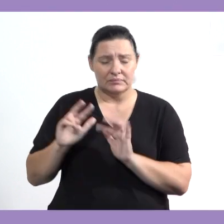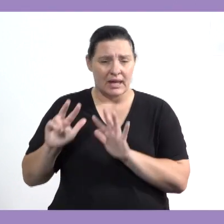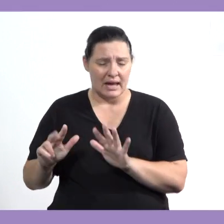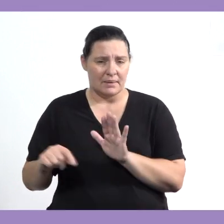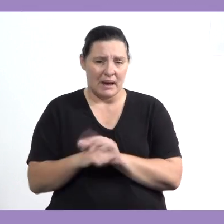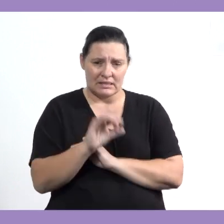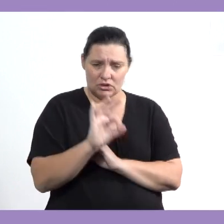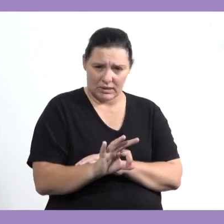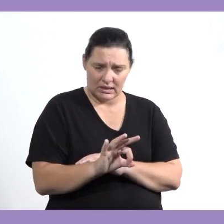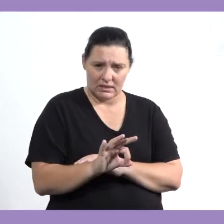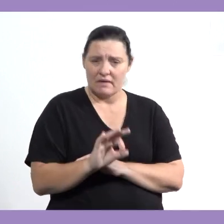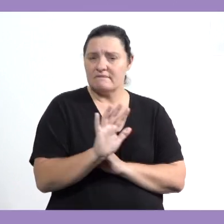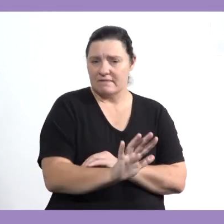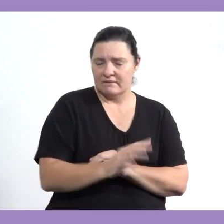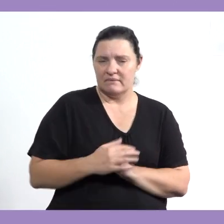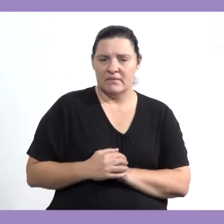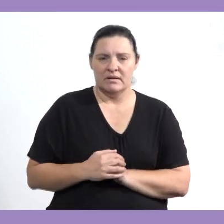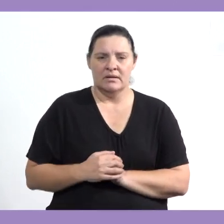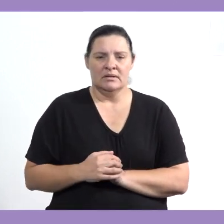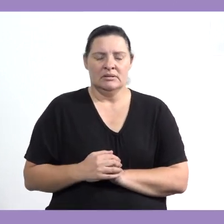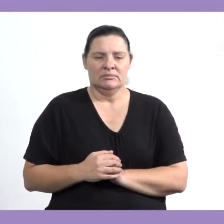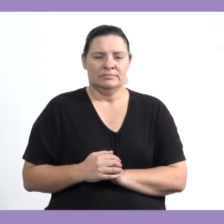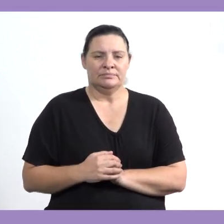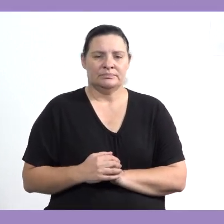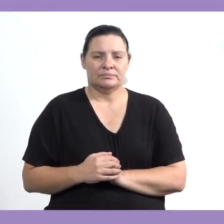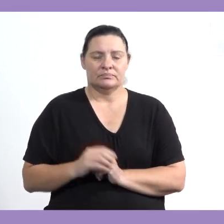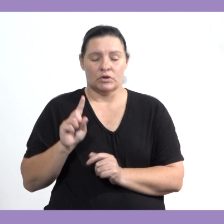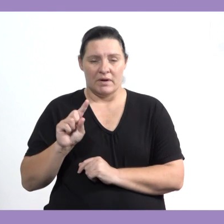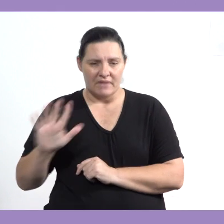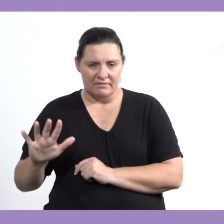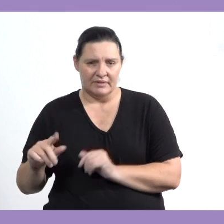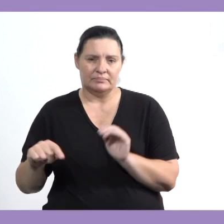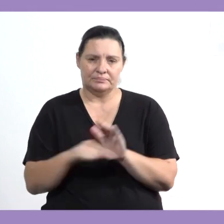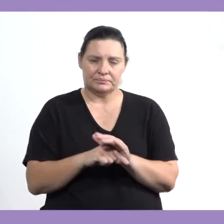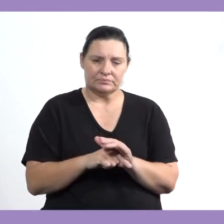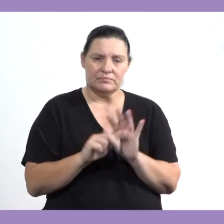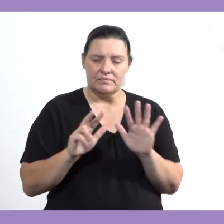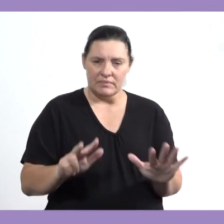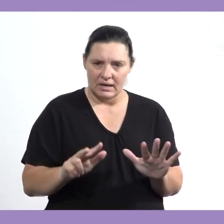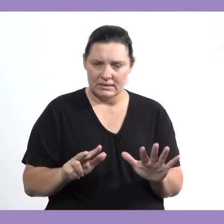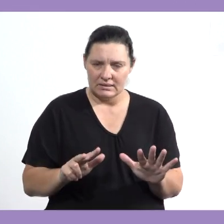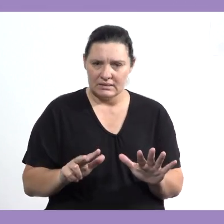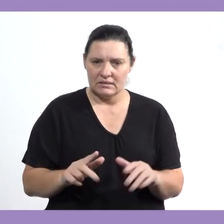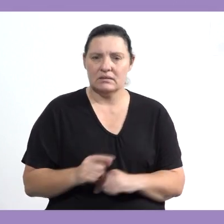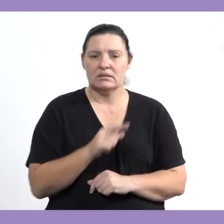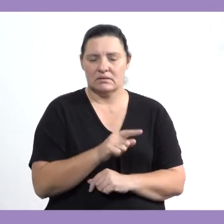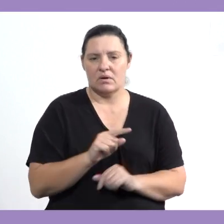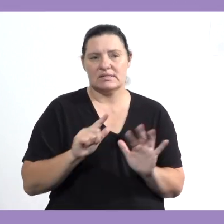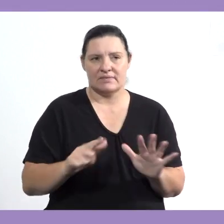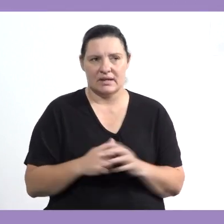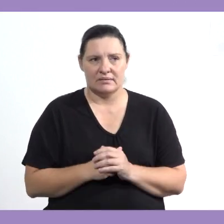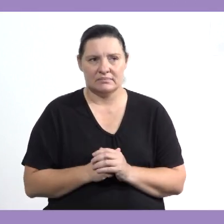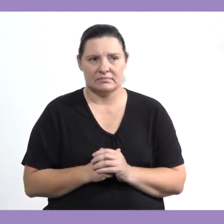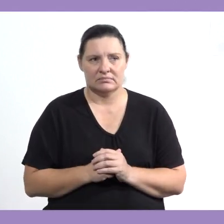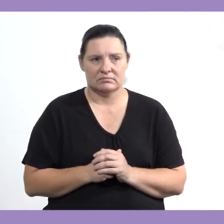to say 8 minus 3, that is 5. Then we are going to say 15 minus 8, and that